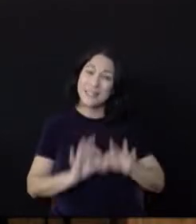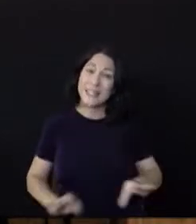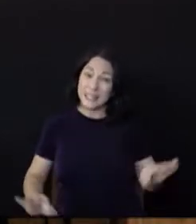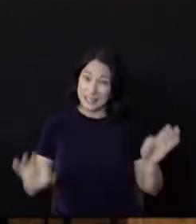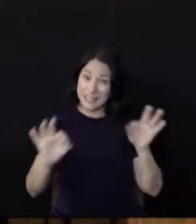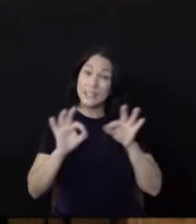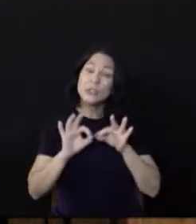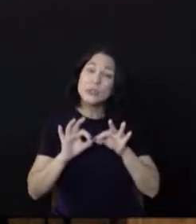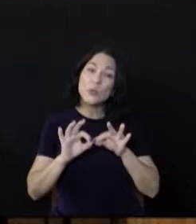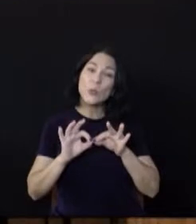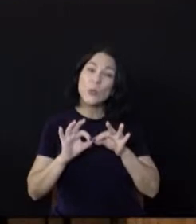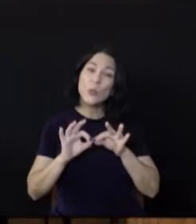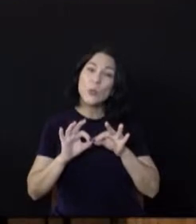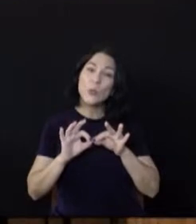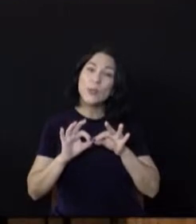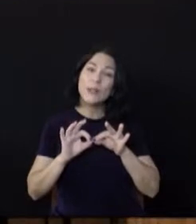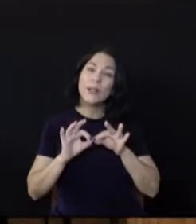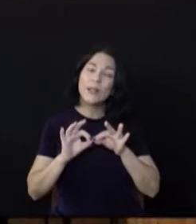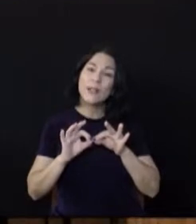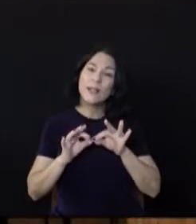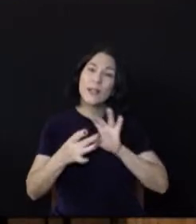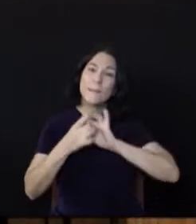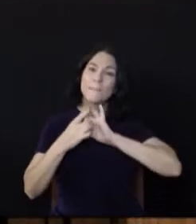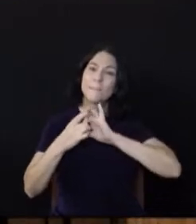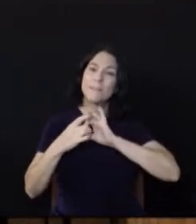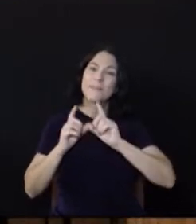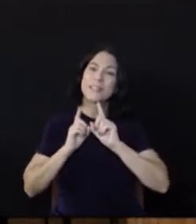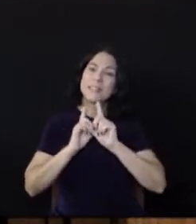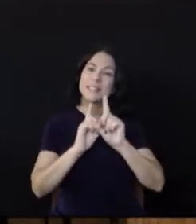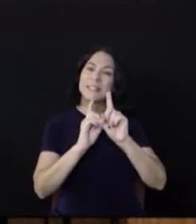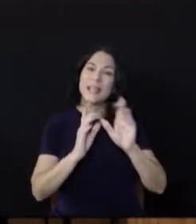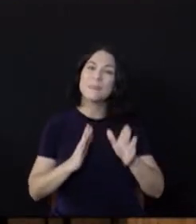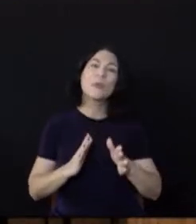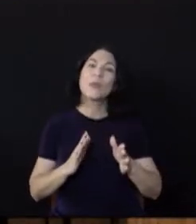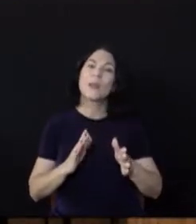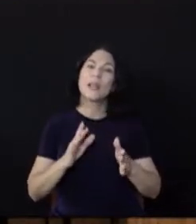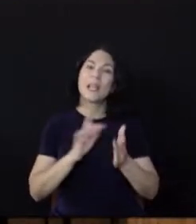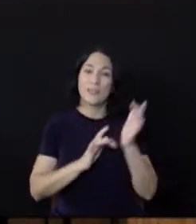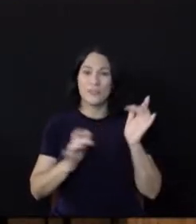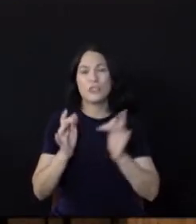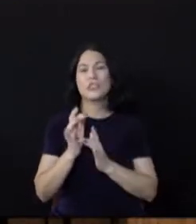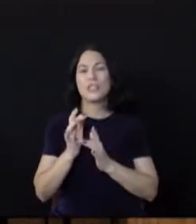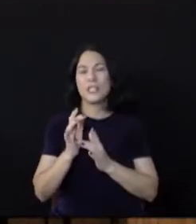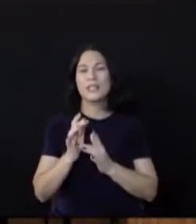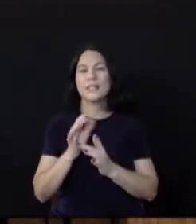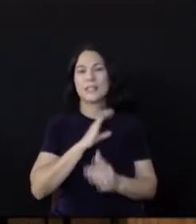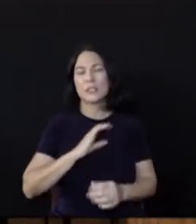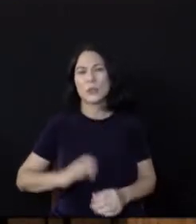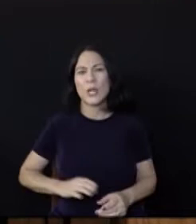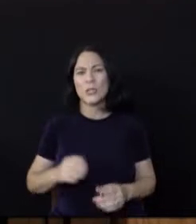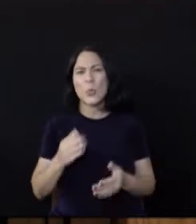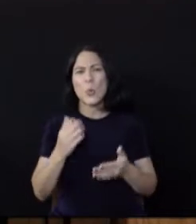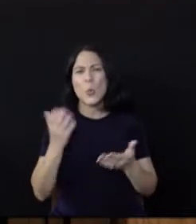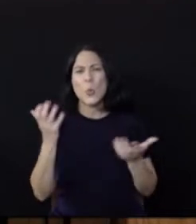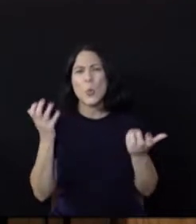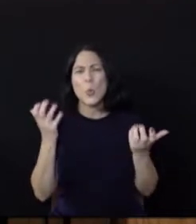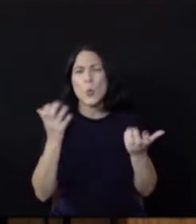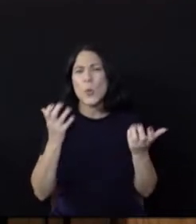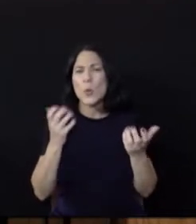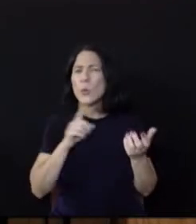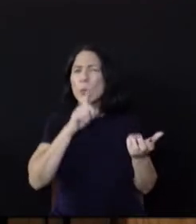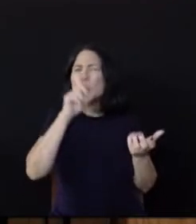essential when it comes to being a disciple of Jesus Christ? What is absolutely